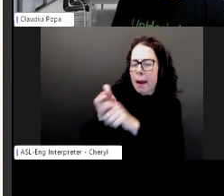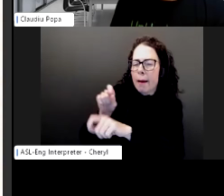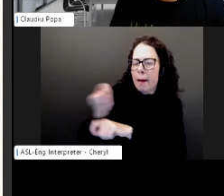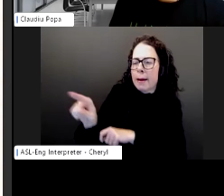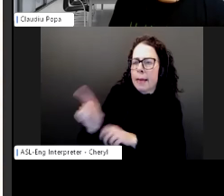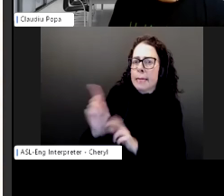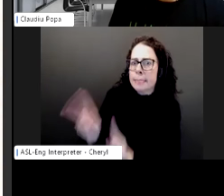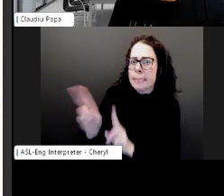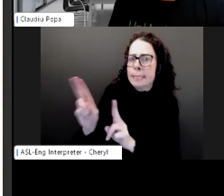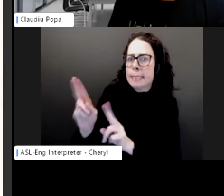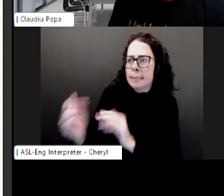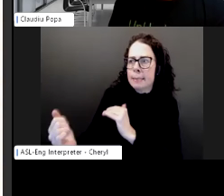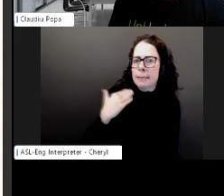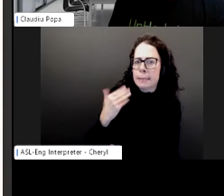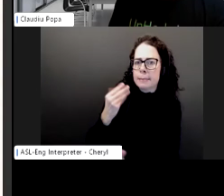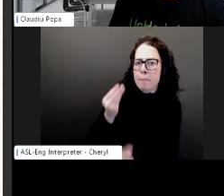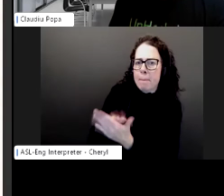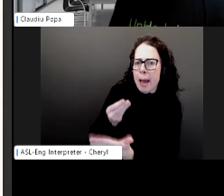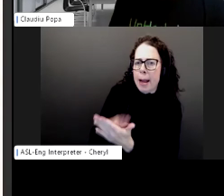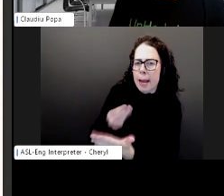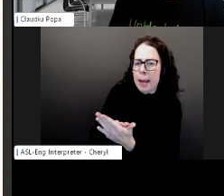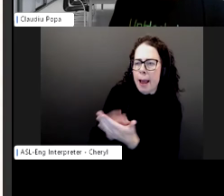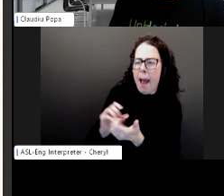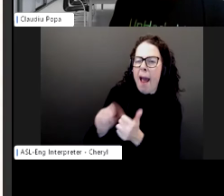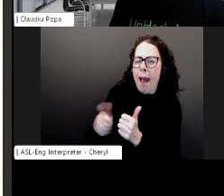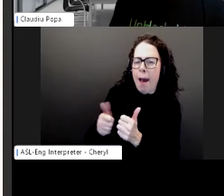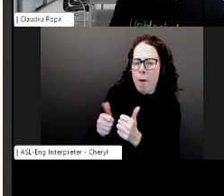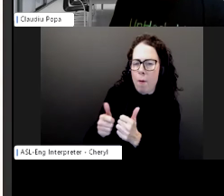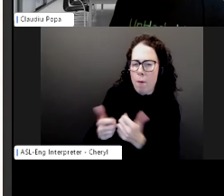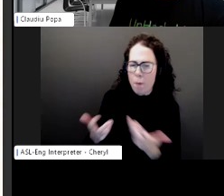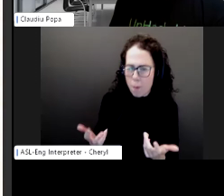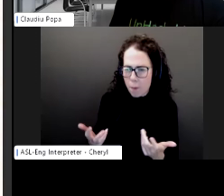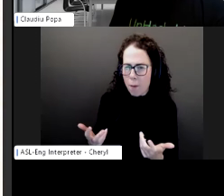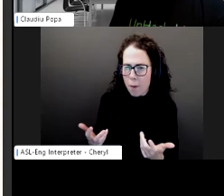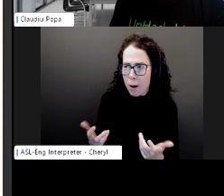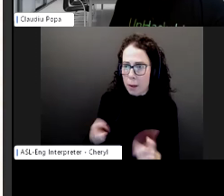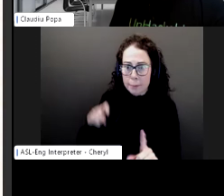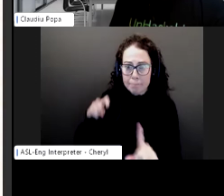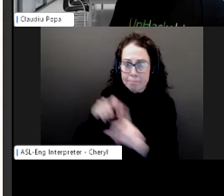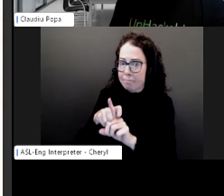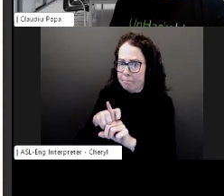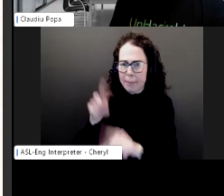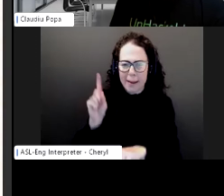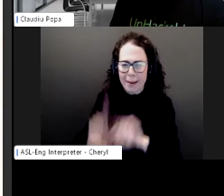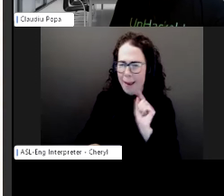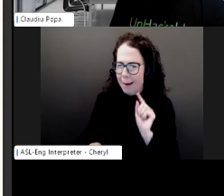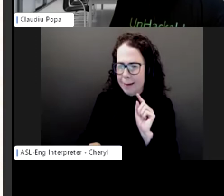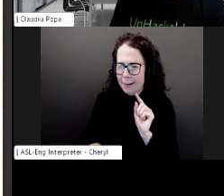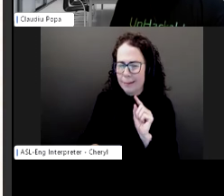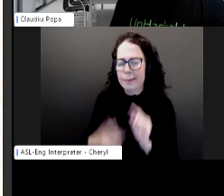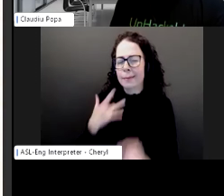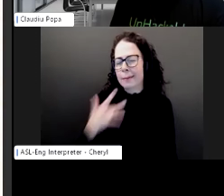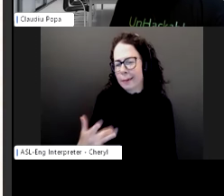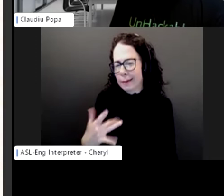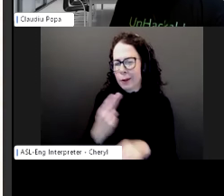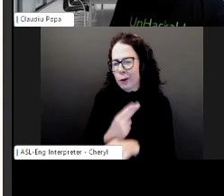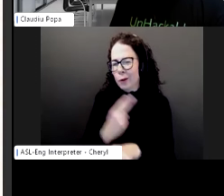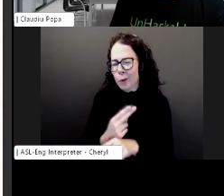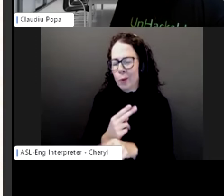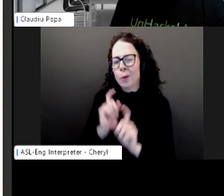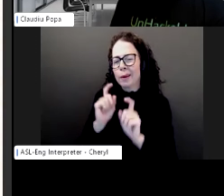it less easy to trace. So traceability is important. So that's why they use gift cards and codes.